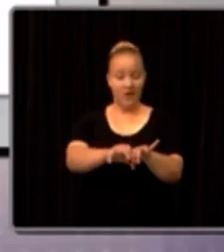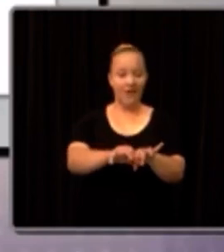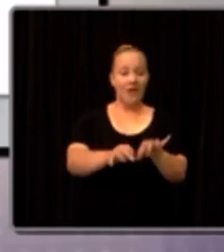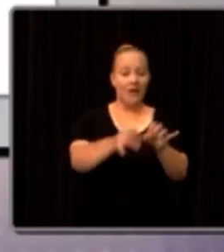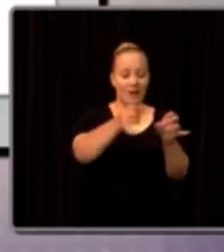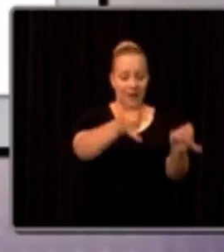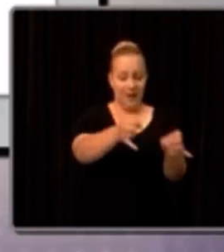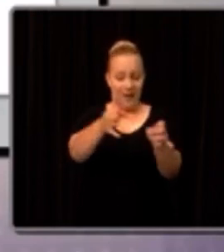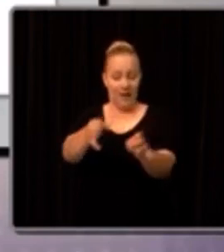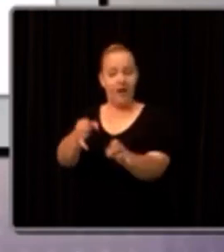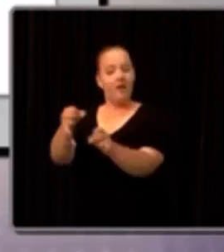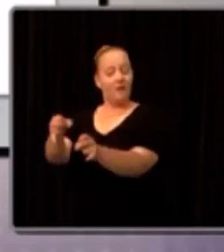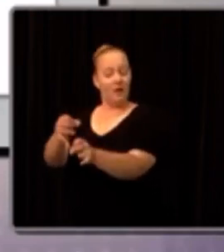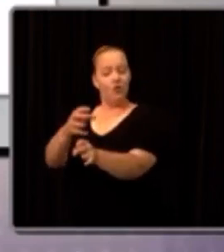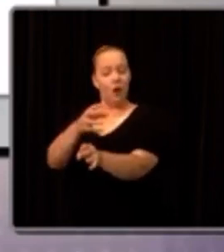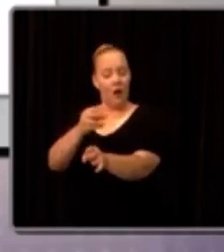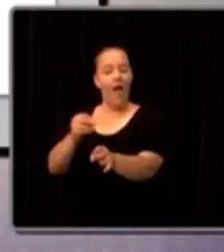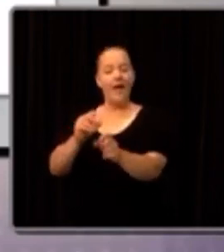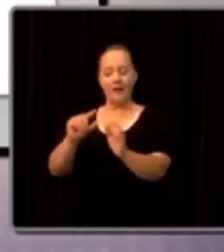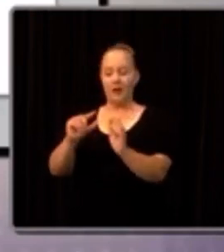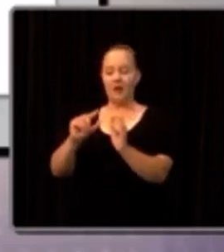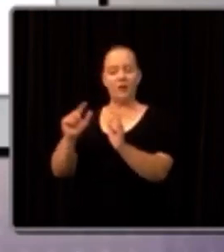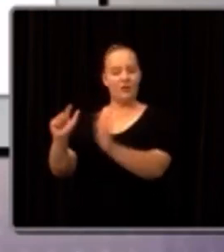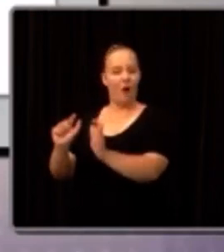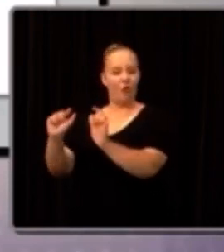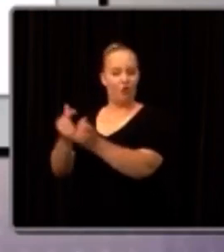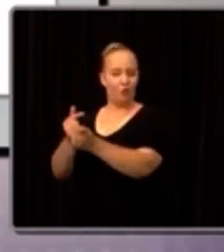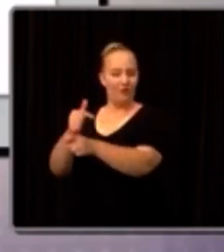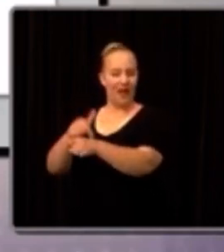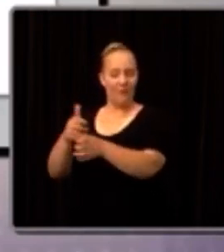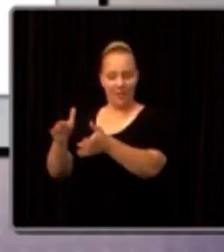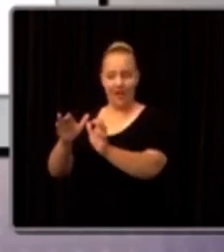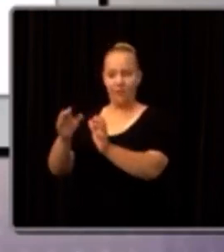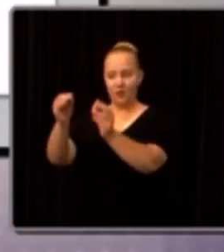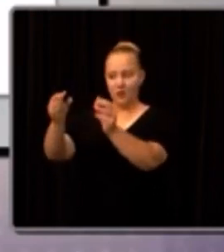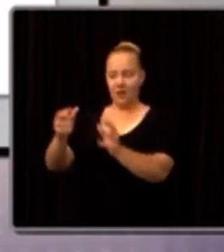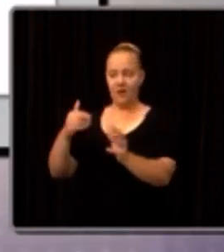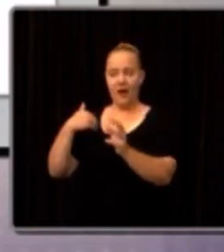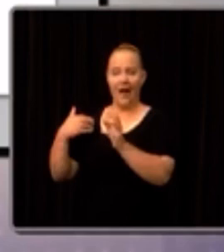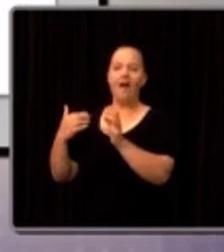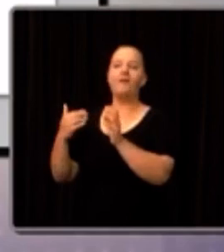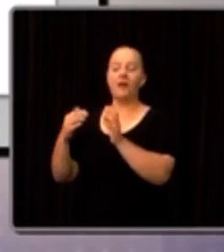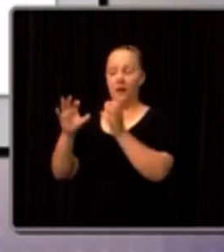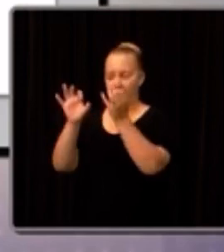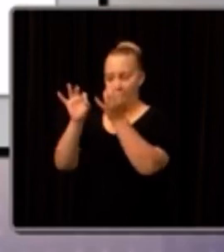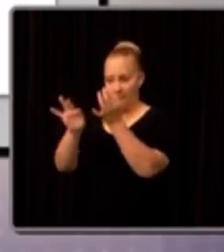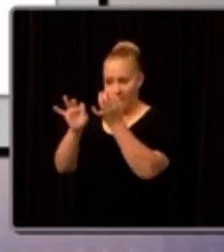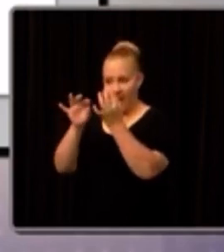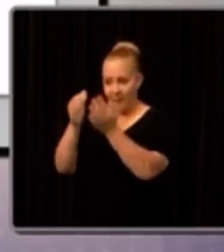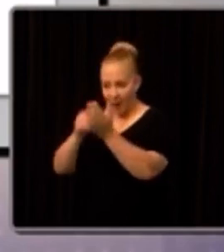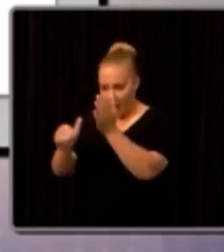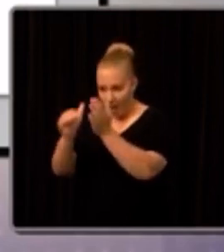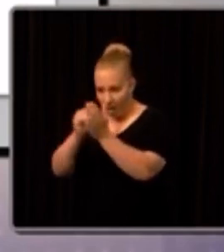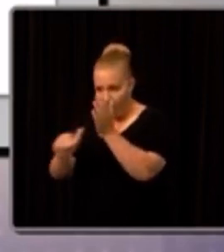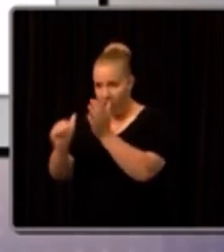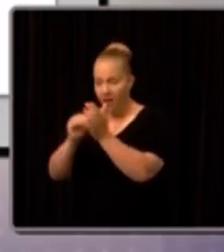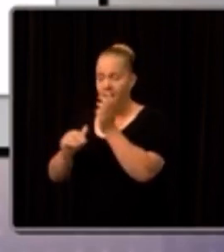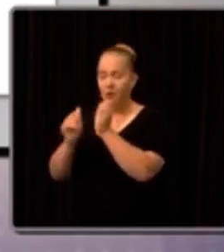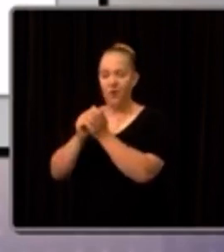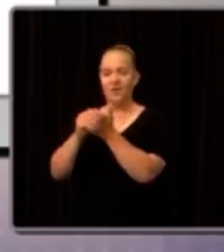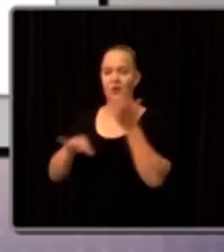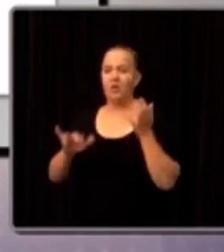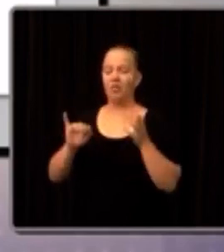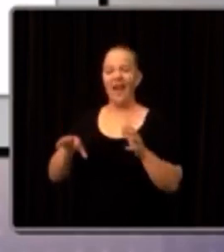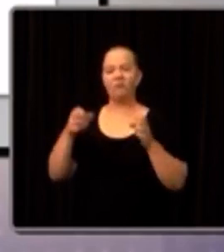individual conferring and small group time. This allows teachers to have a constant feedback loop with their students, which is one of